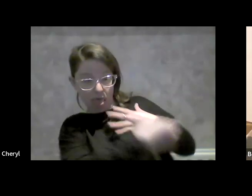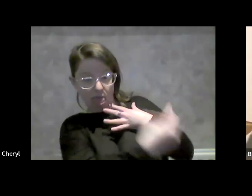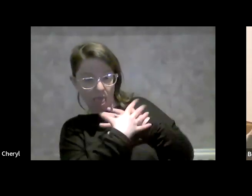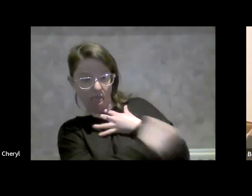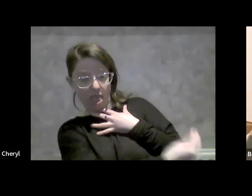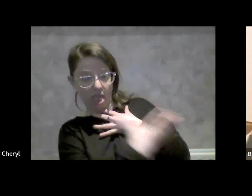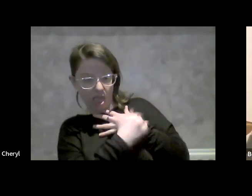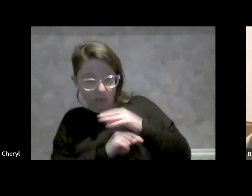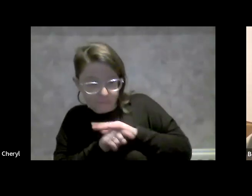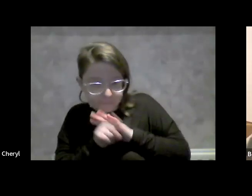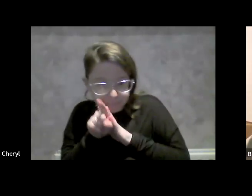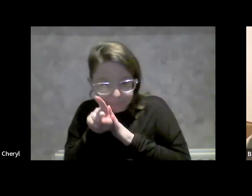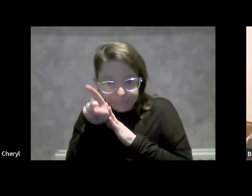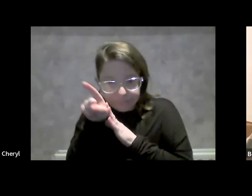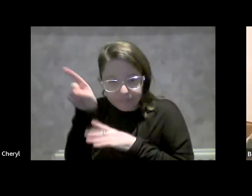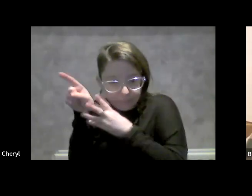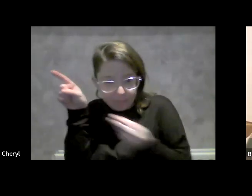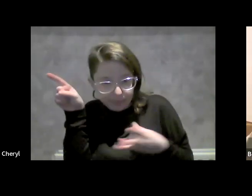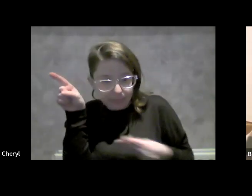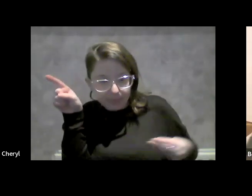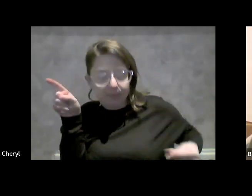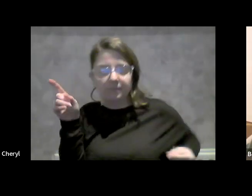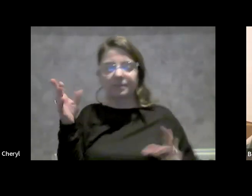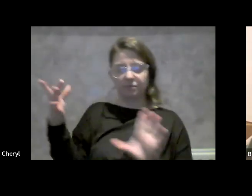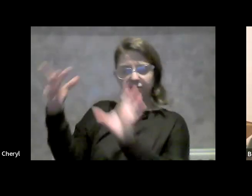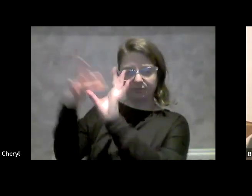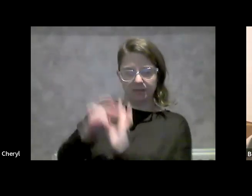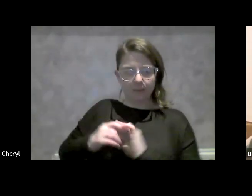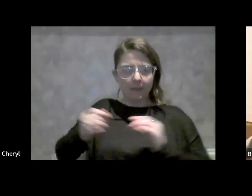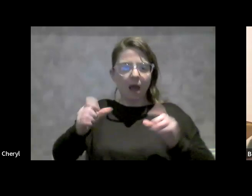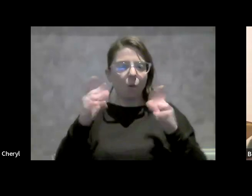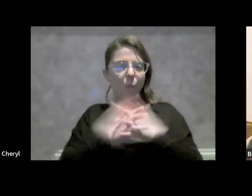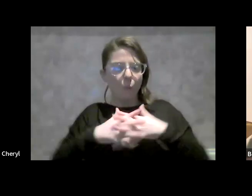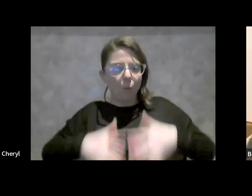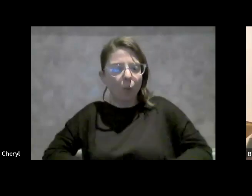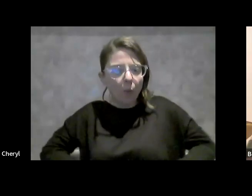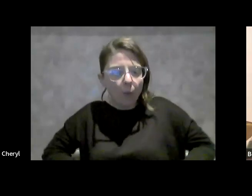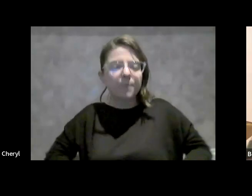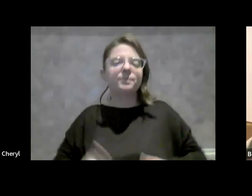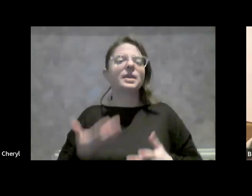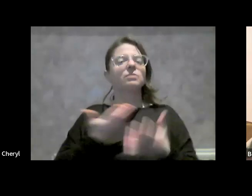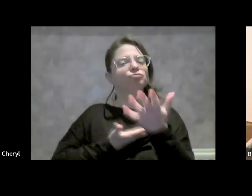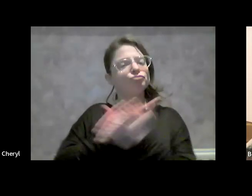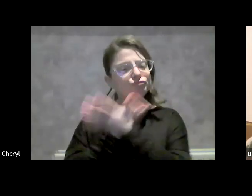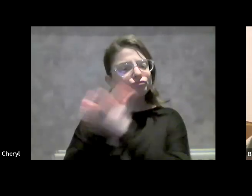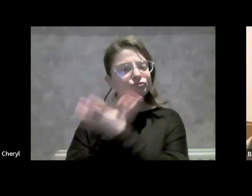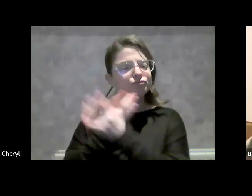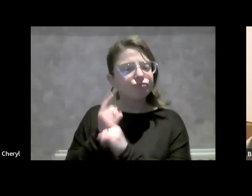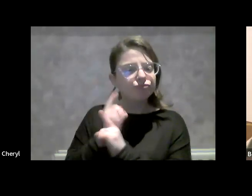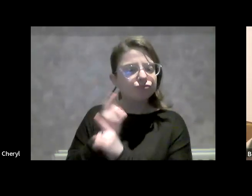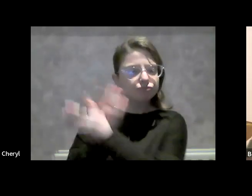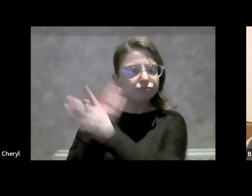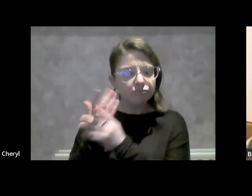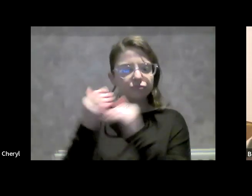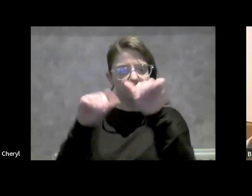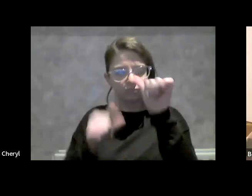my womb in secret, conspiring in the darkness, and I sometimes hear her chatting to my stomach in guttural numbers,